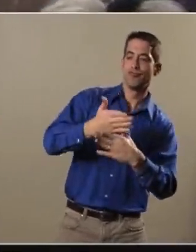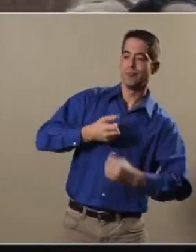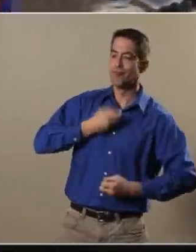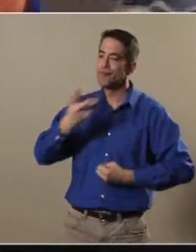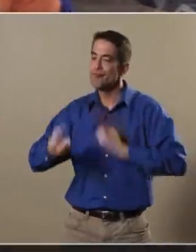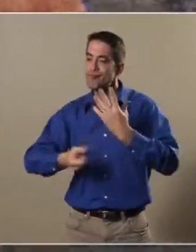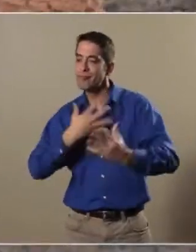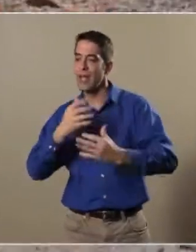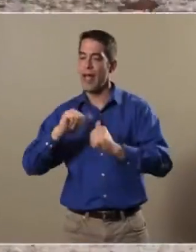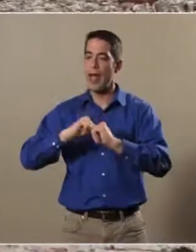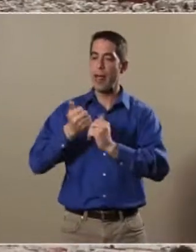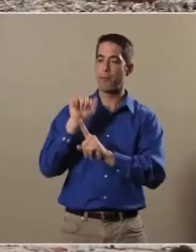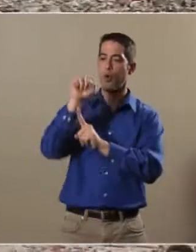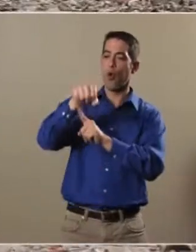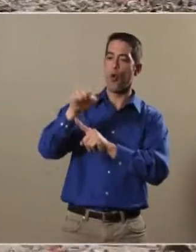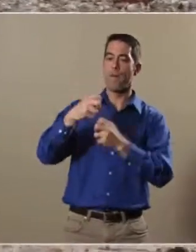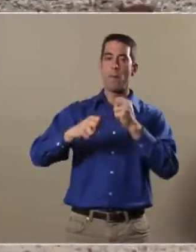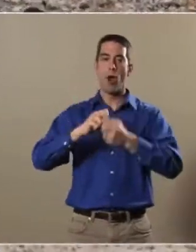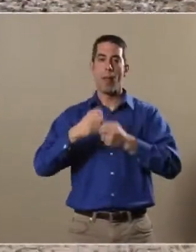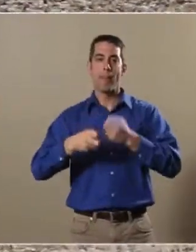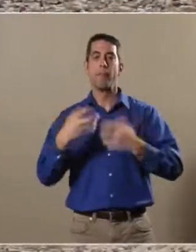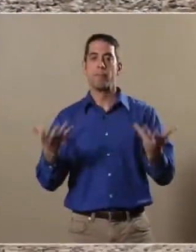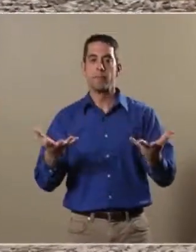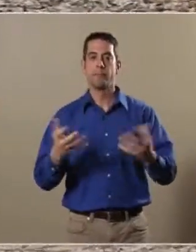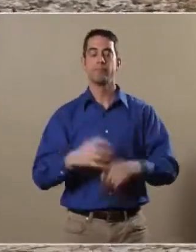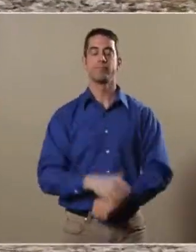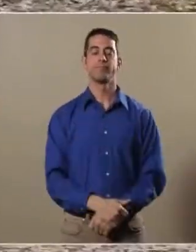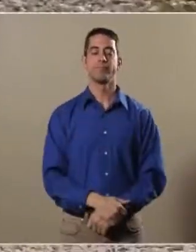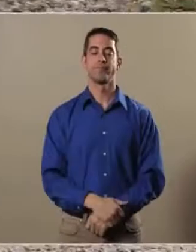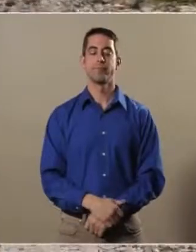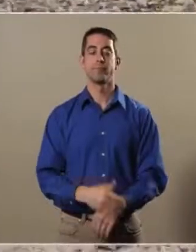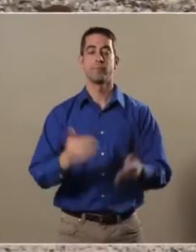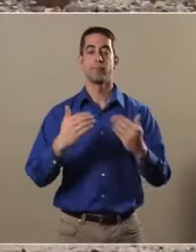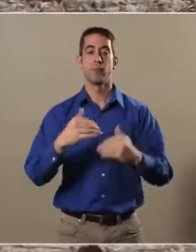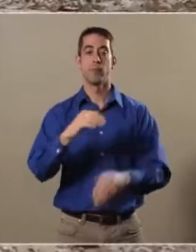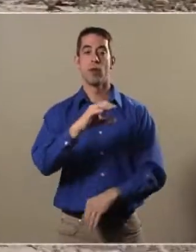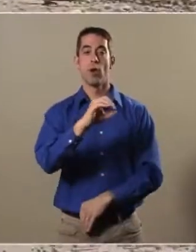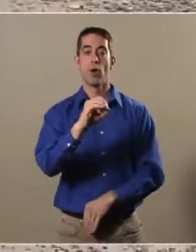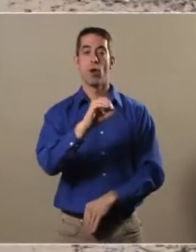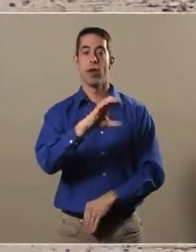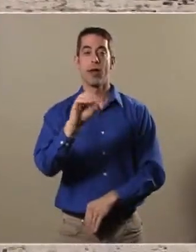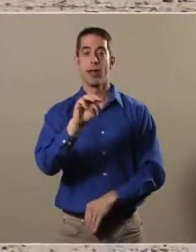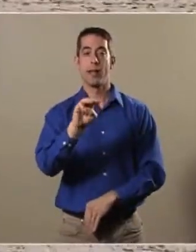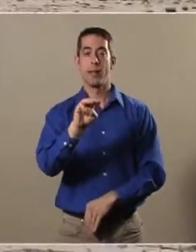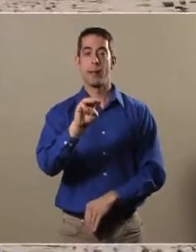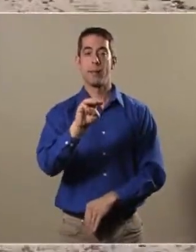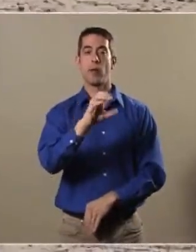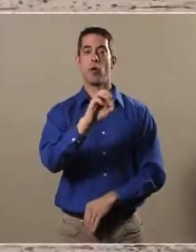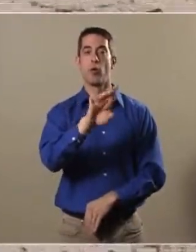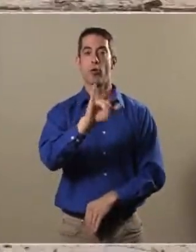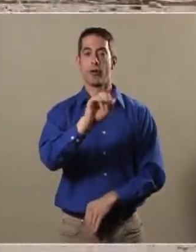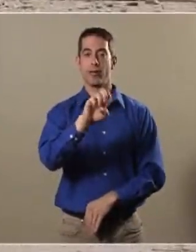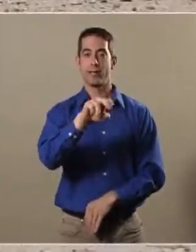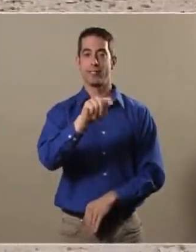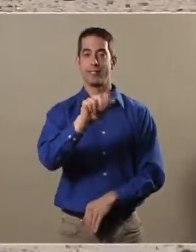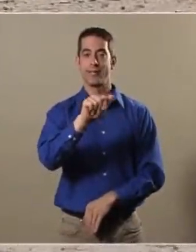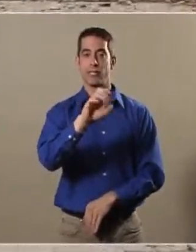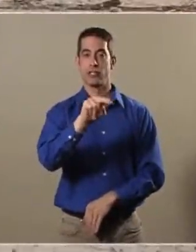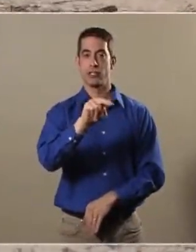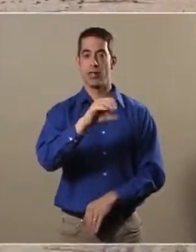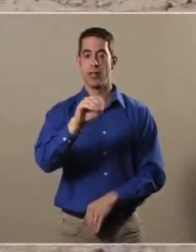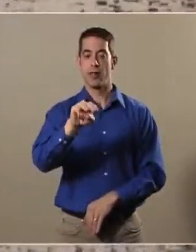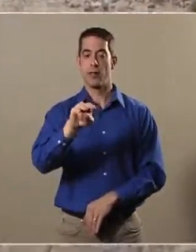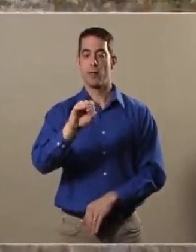to everyday problems. Travel can be a huge obstacle for people with a disability. The League's Orientation and